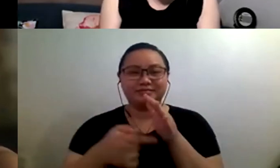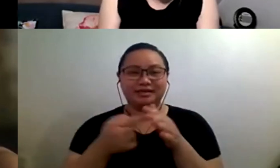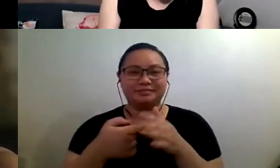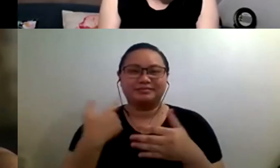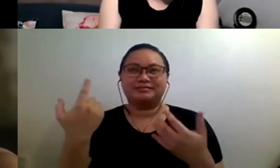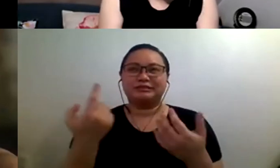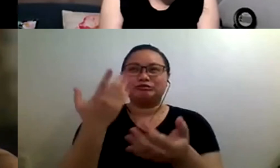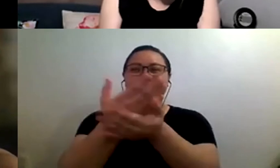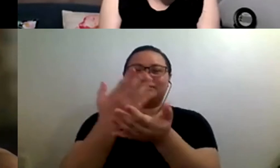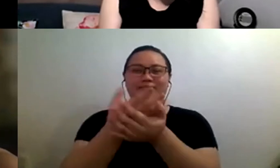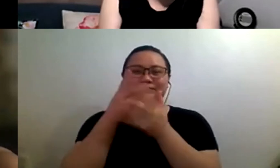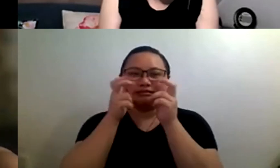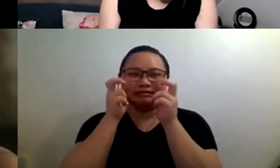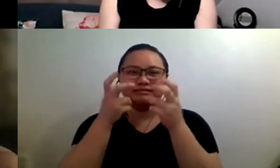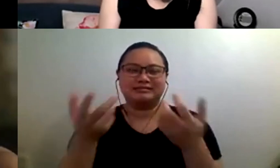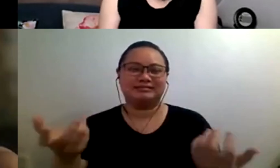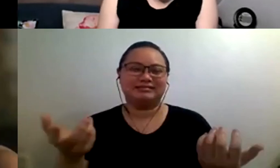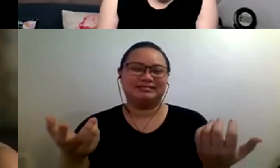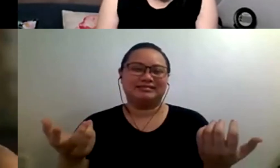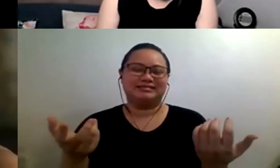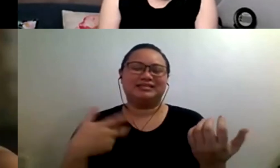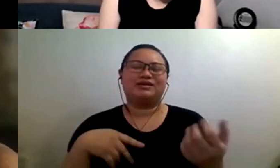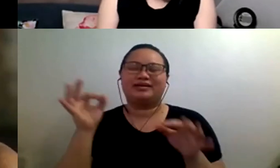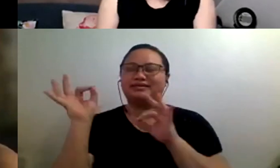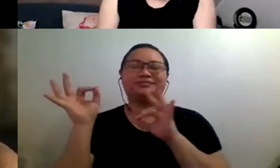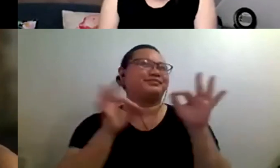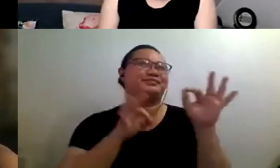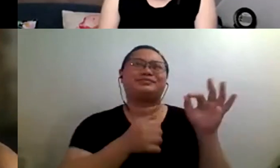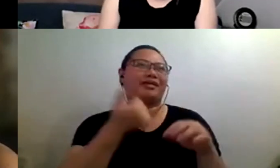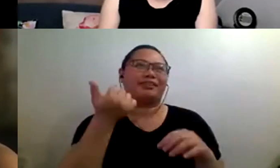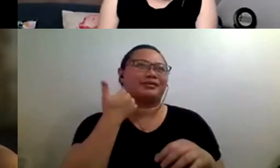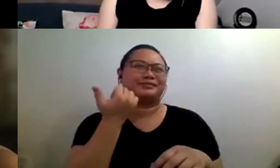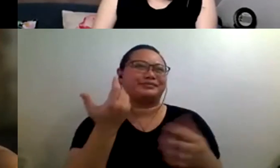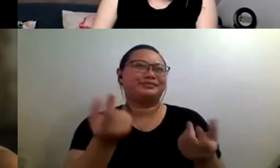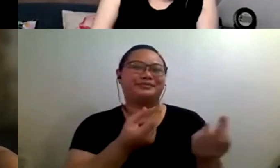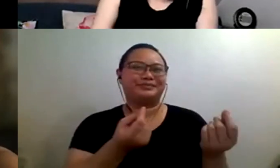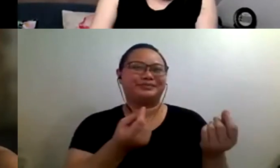listening and you just use your energy to do something more proactive that could help others.